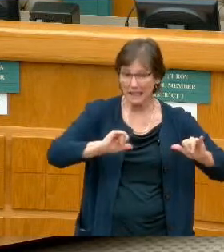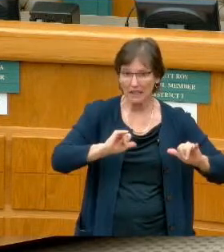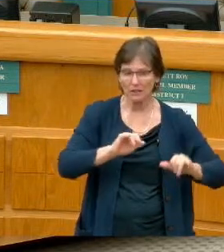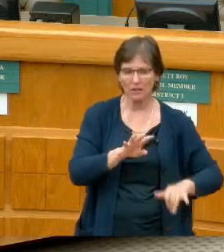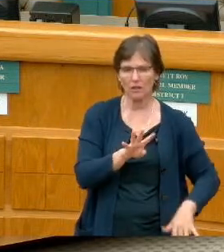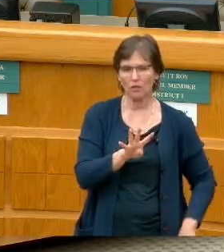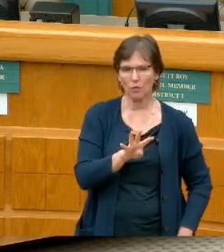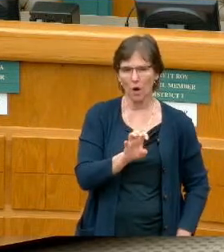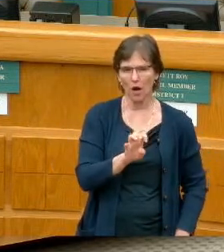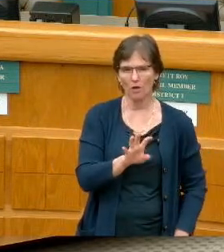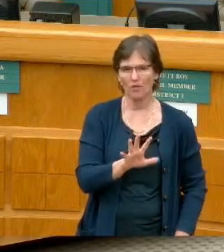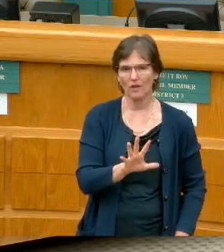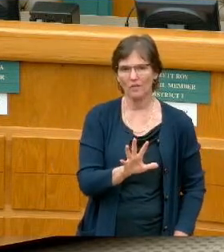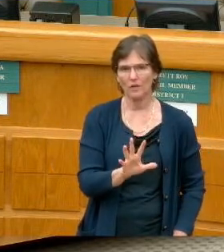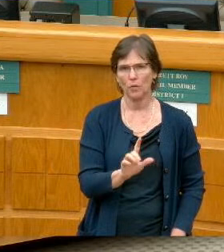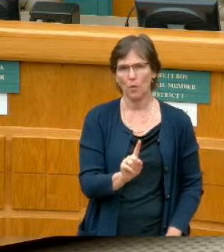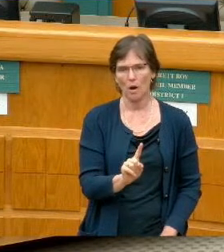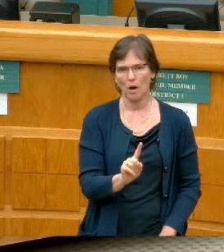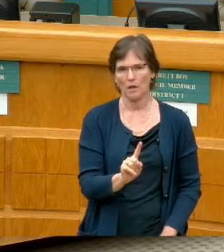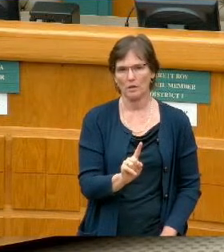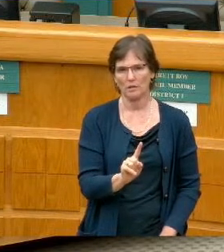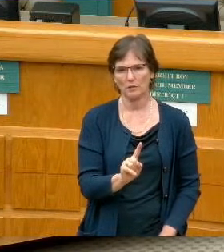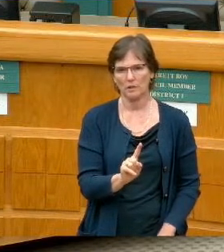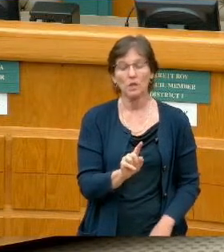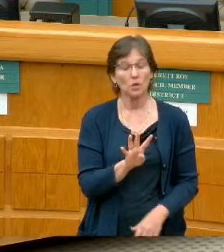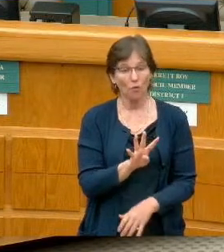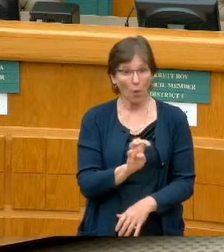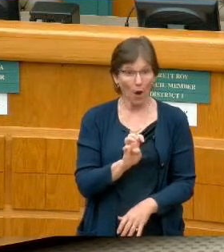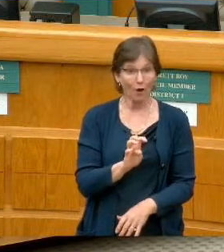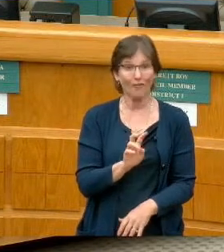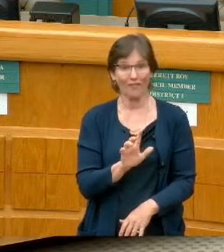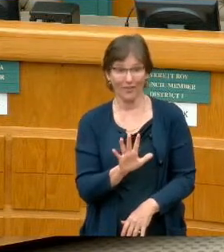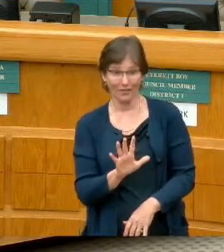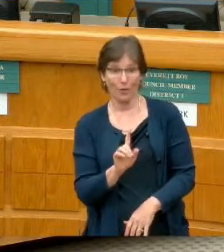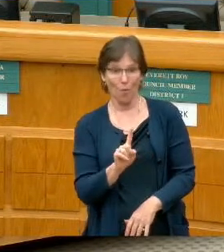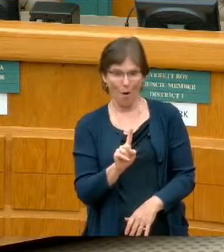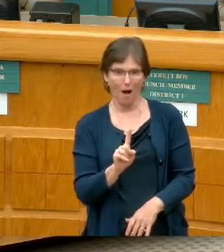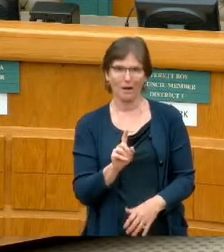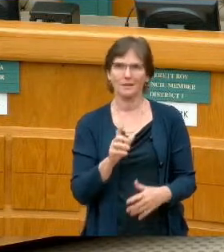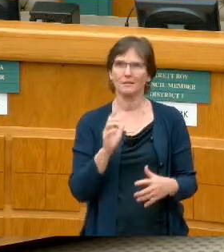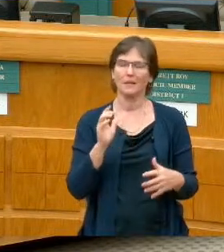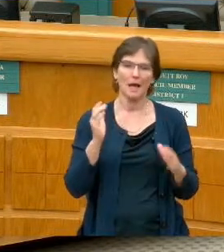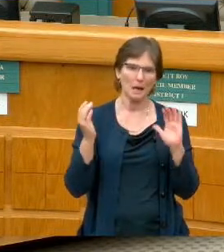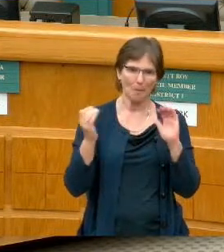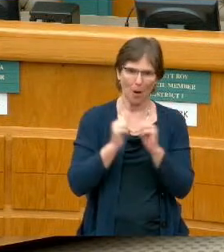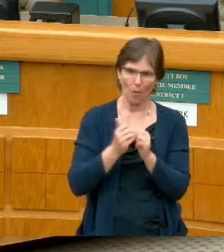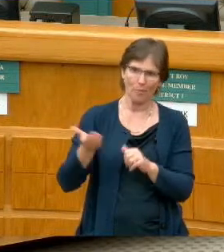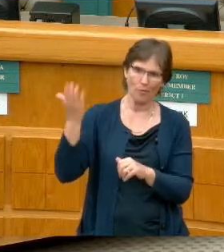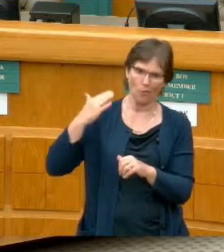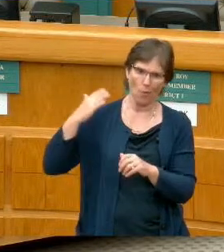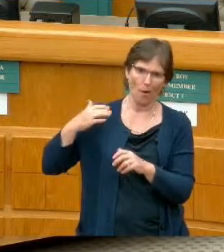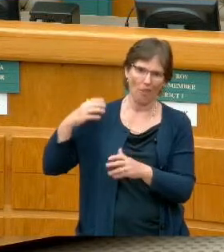COVID-19, 451, which is a lot better than thousands of people that still have the virus.